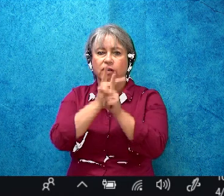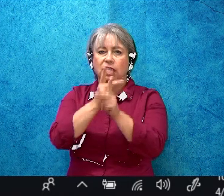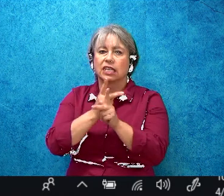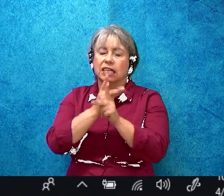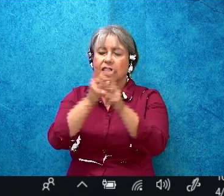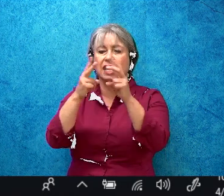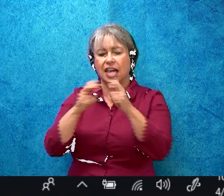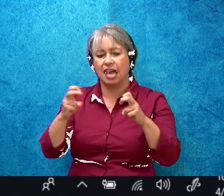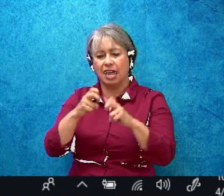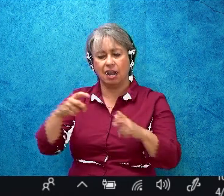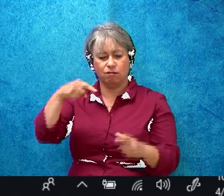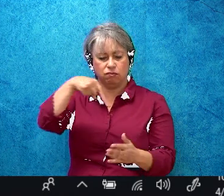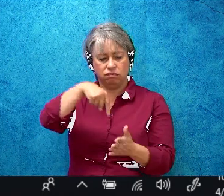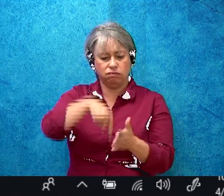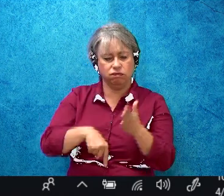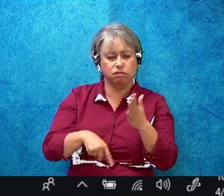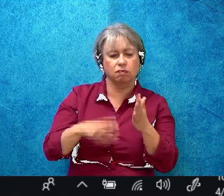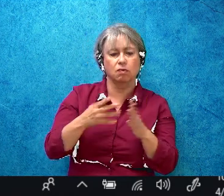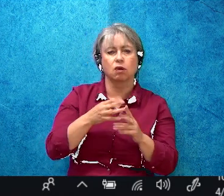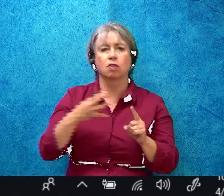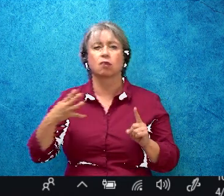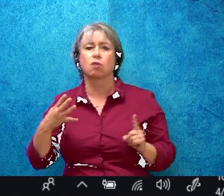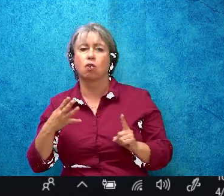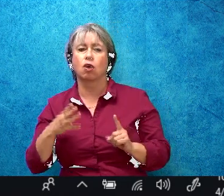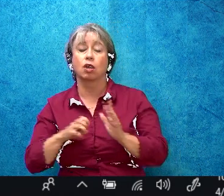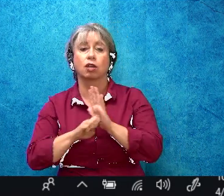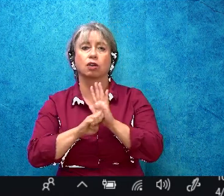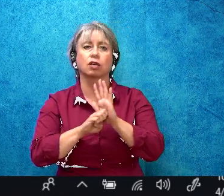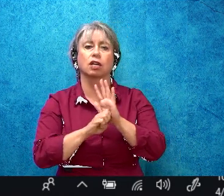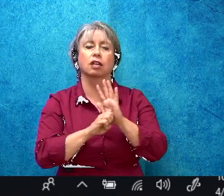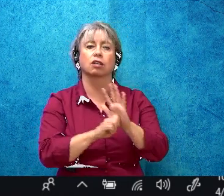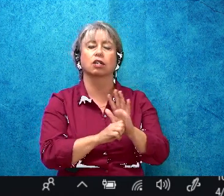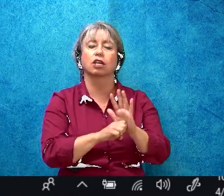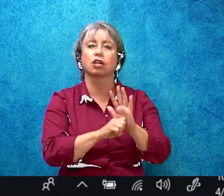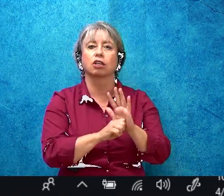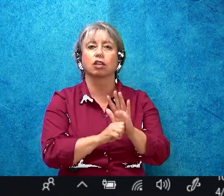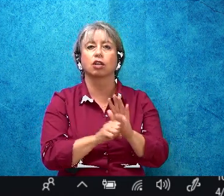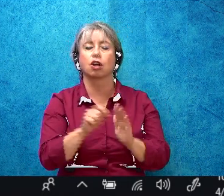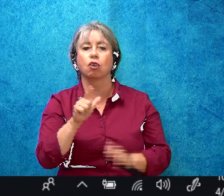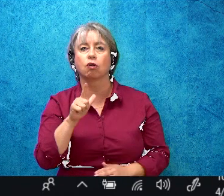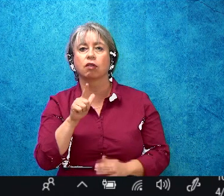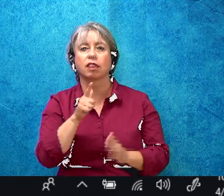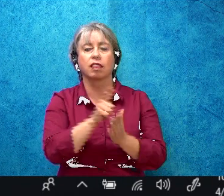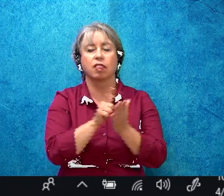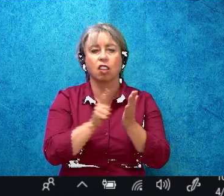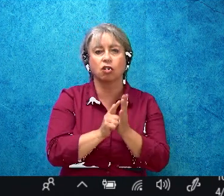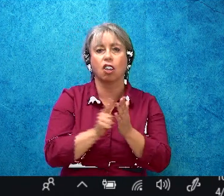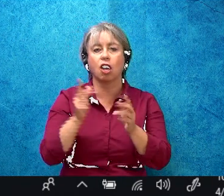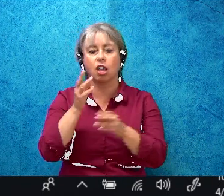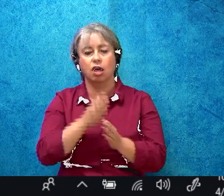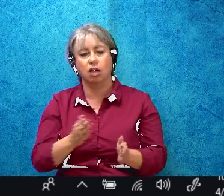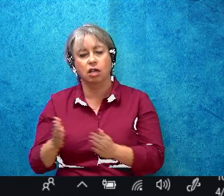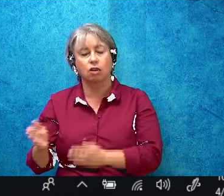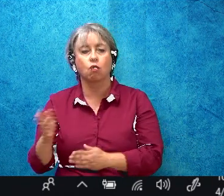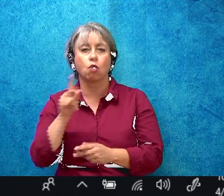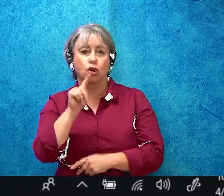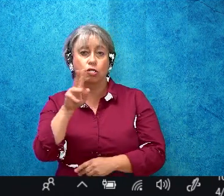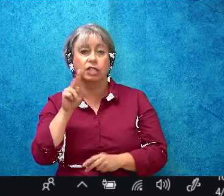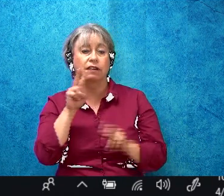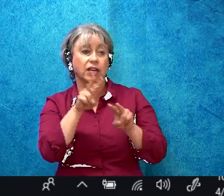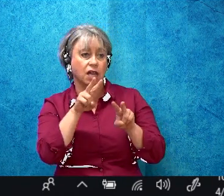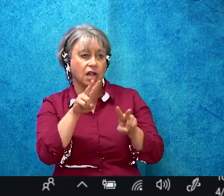watch all those crime shows like Law and Order, Criminal Minds, they look at the scene, they try to figure out what's going on so they can understand what they need